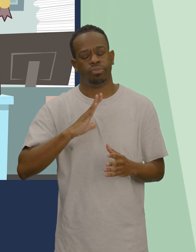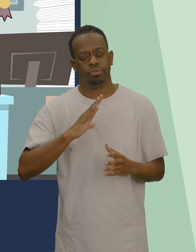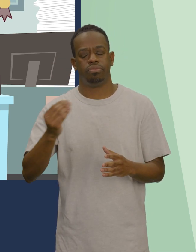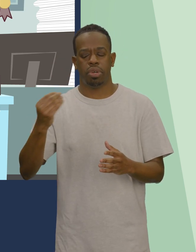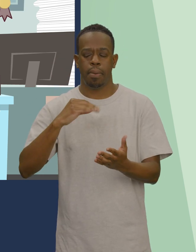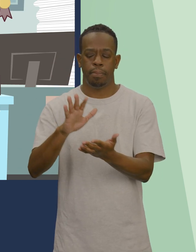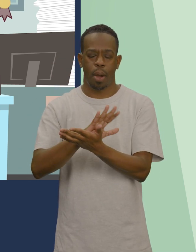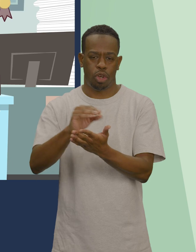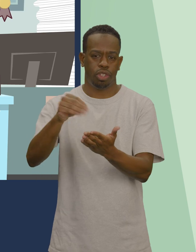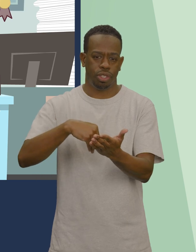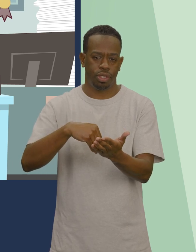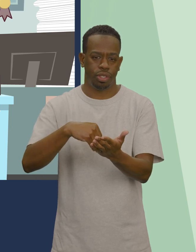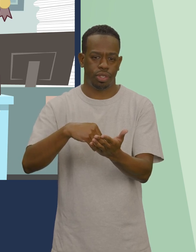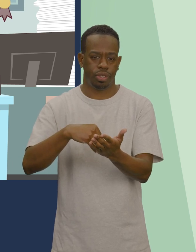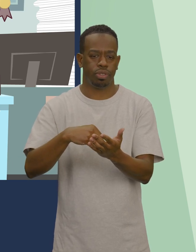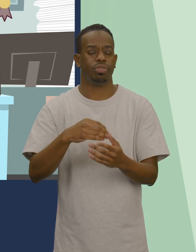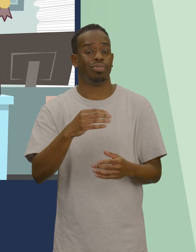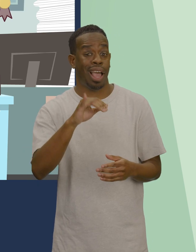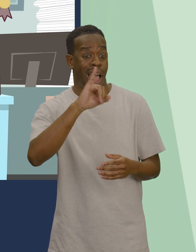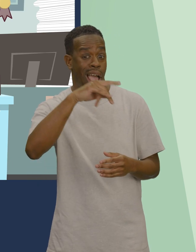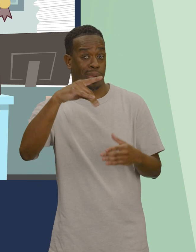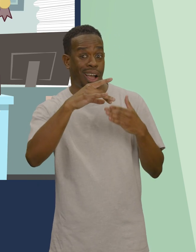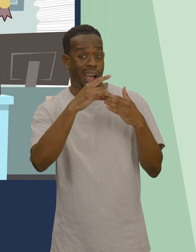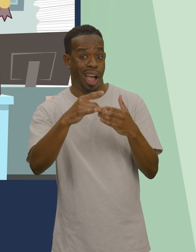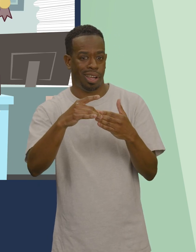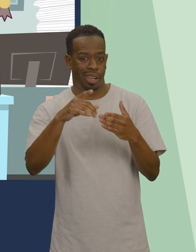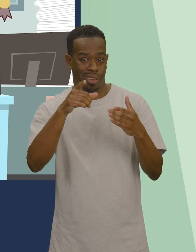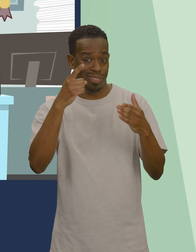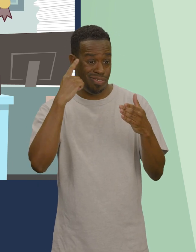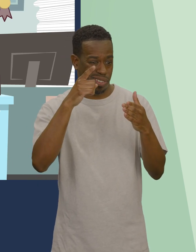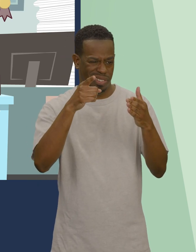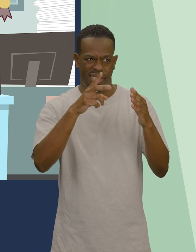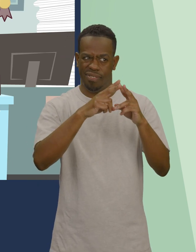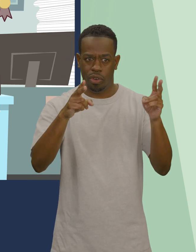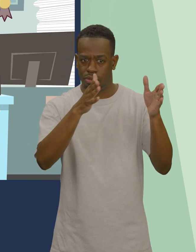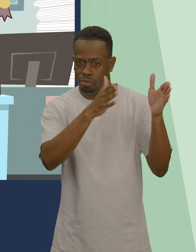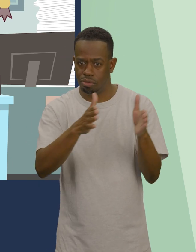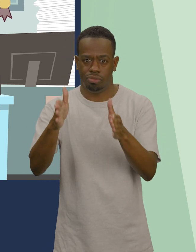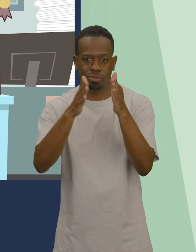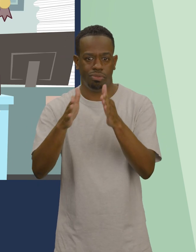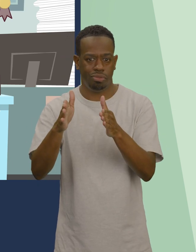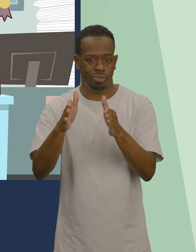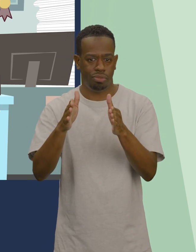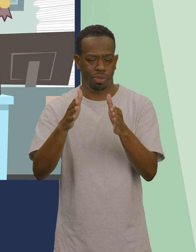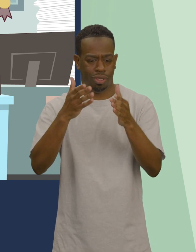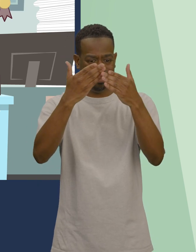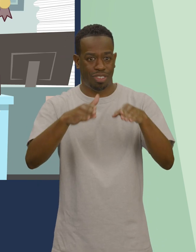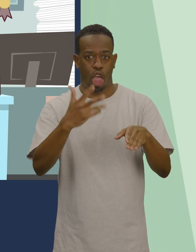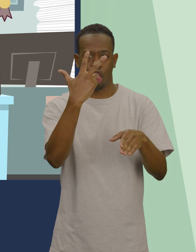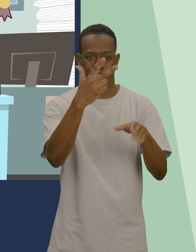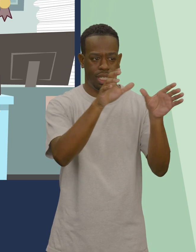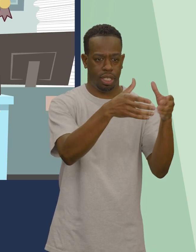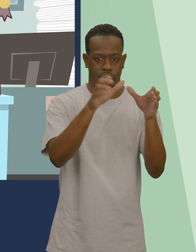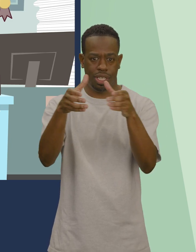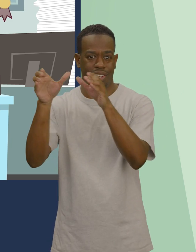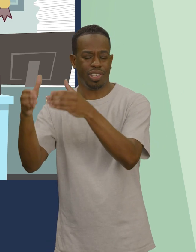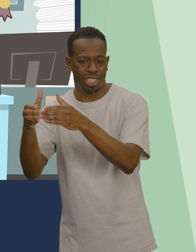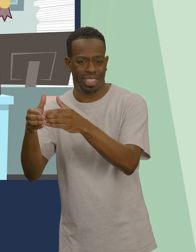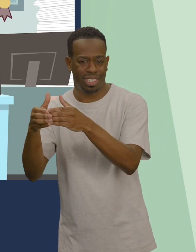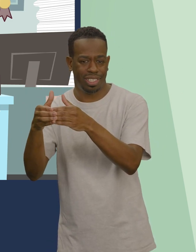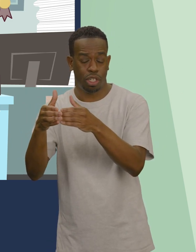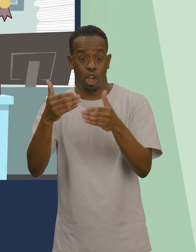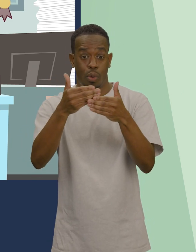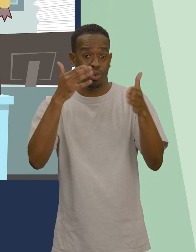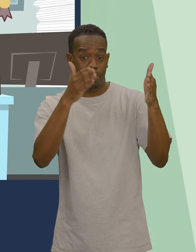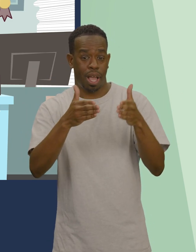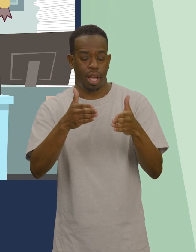Okay, give me the paperwork. The IPP guide that the family gets is pretty well organized. It's broken down into 3